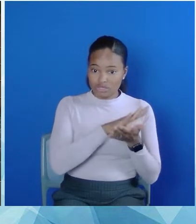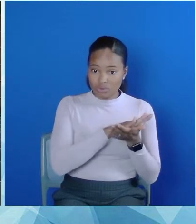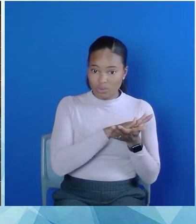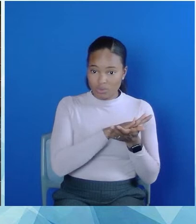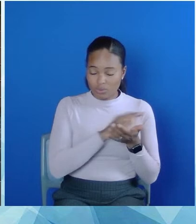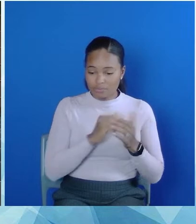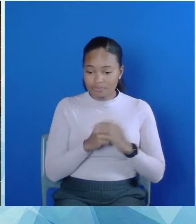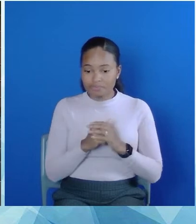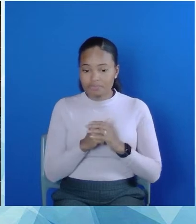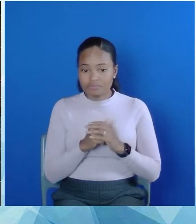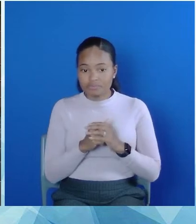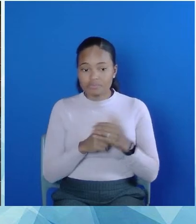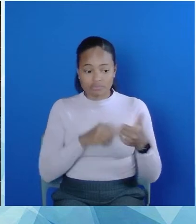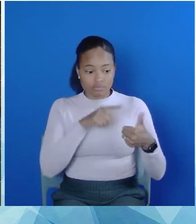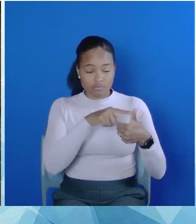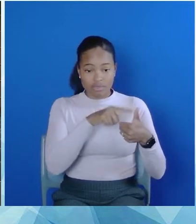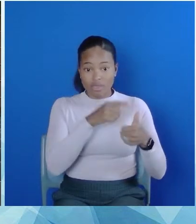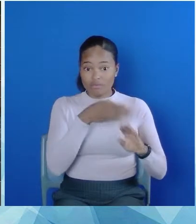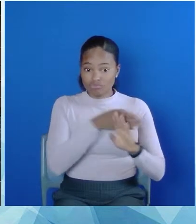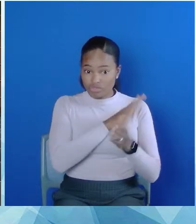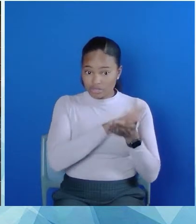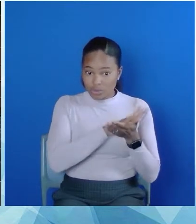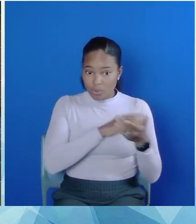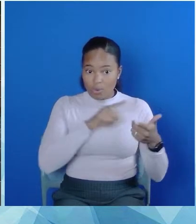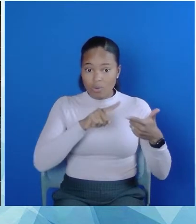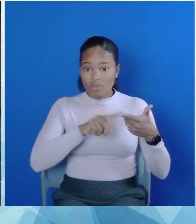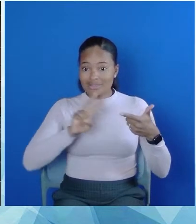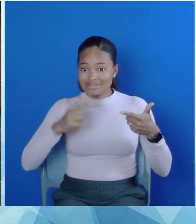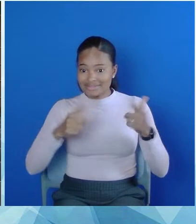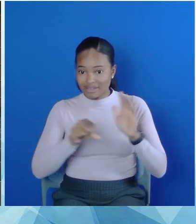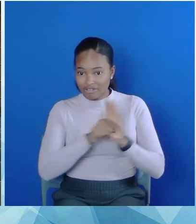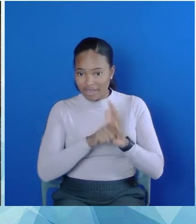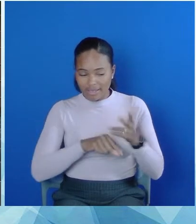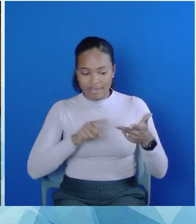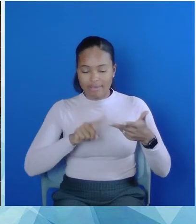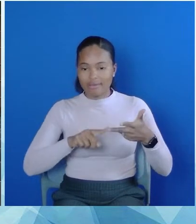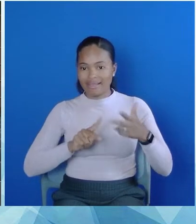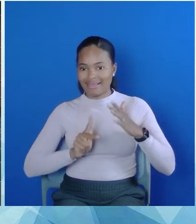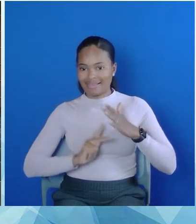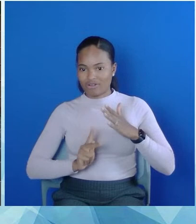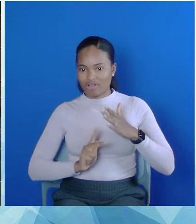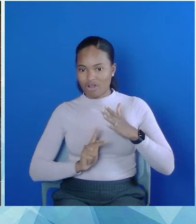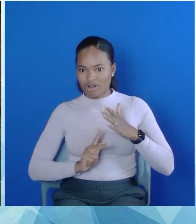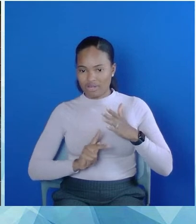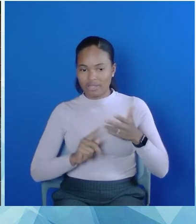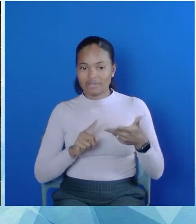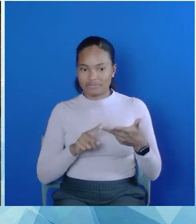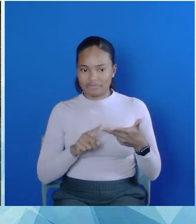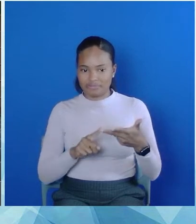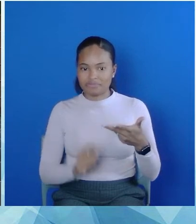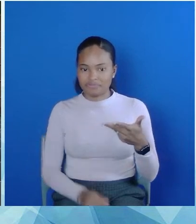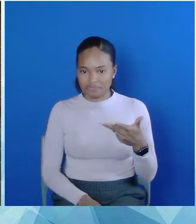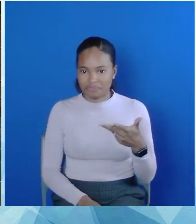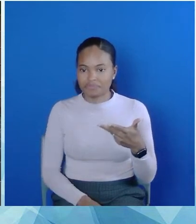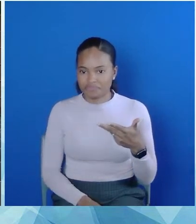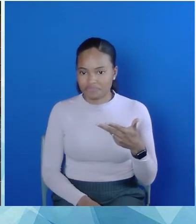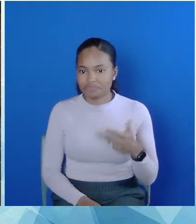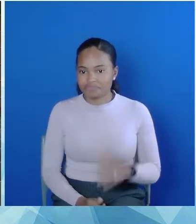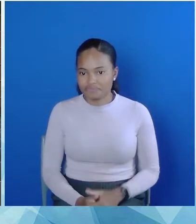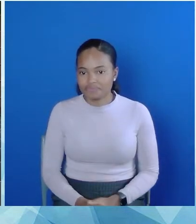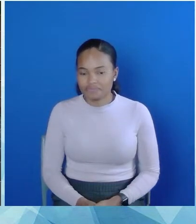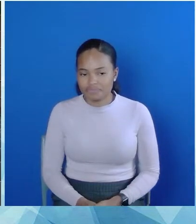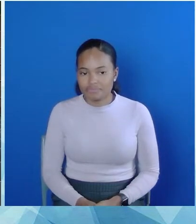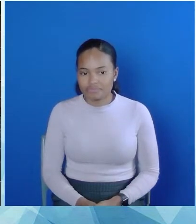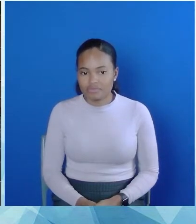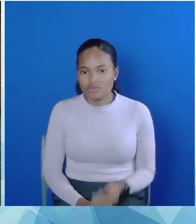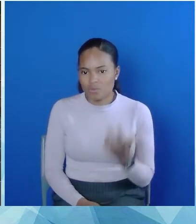I have a child in 2nd grade. I have a kindergartner, and my baby, my son, is in preschool. So